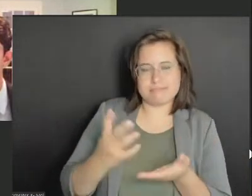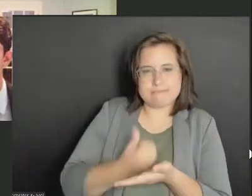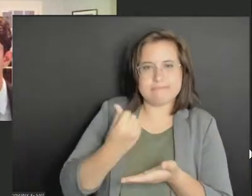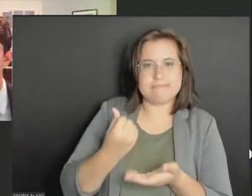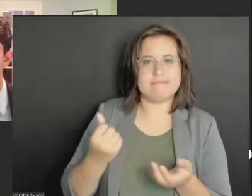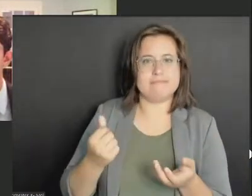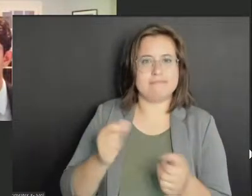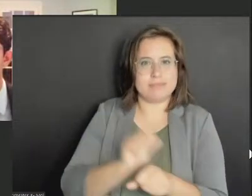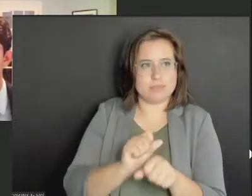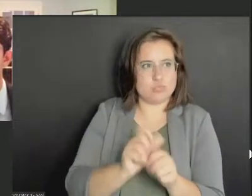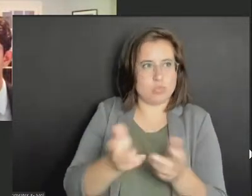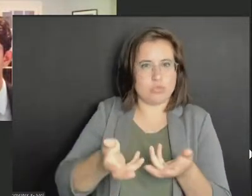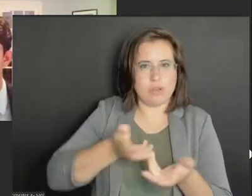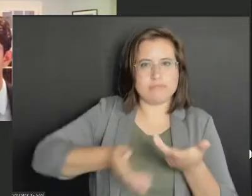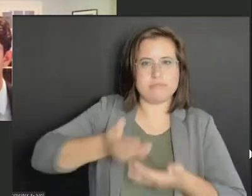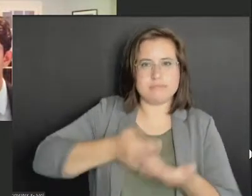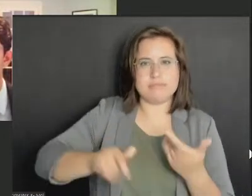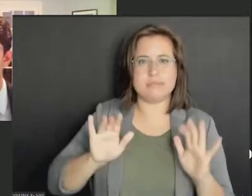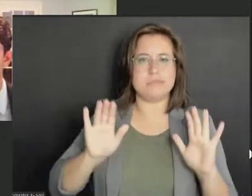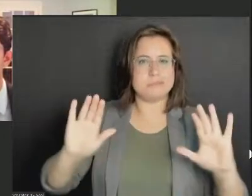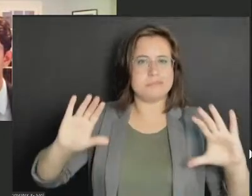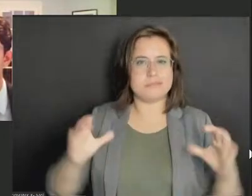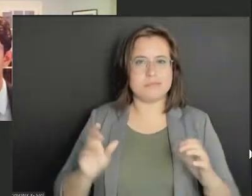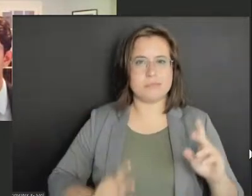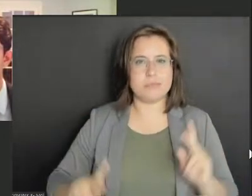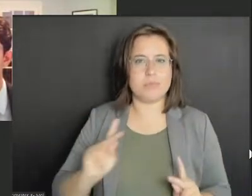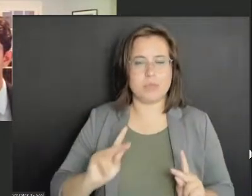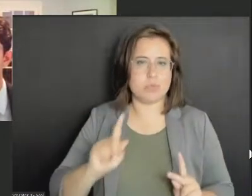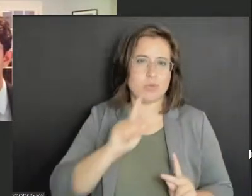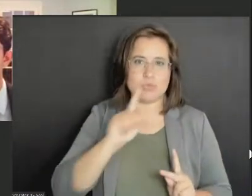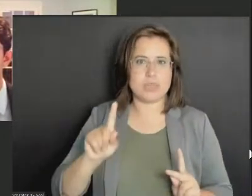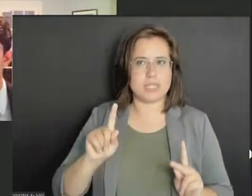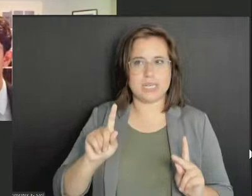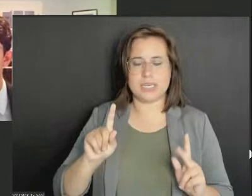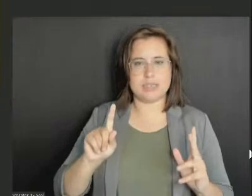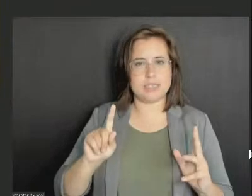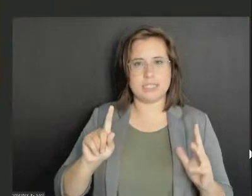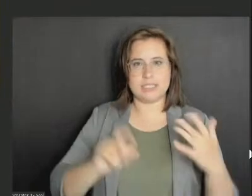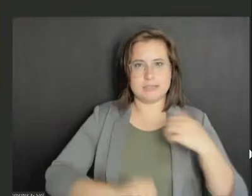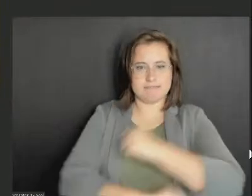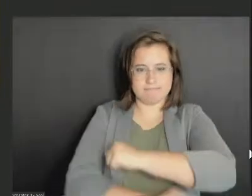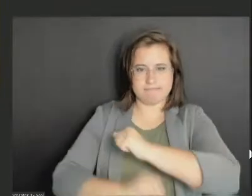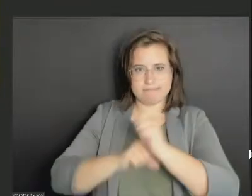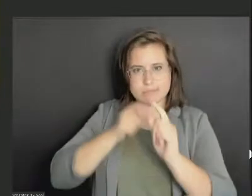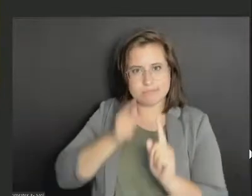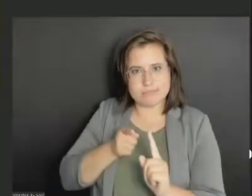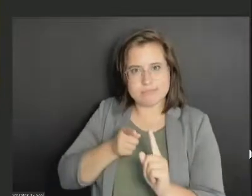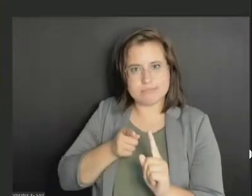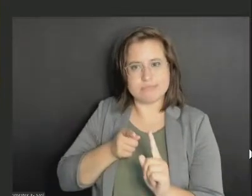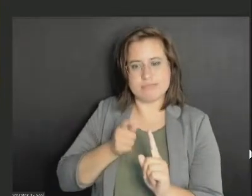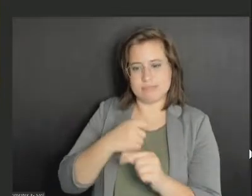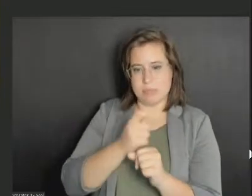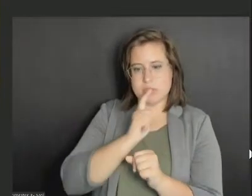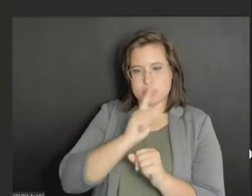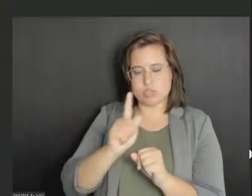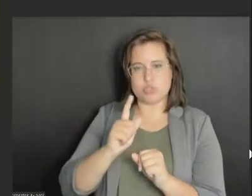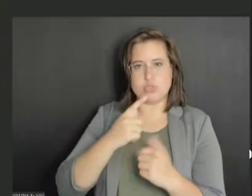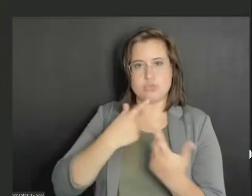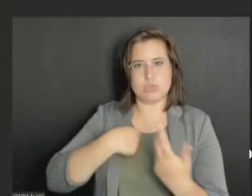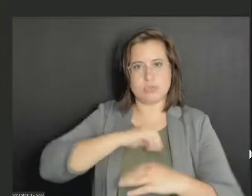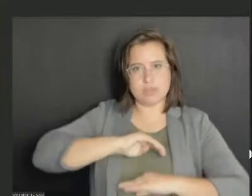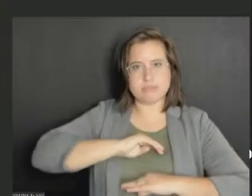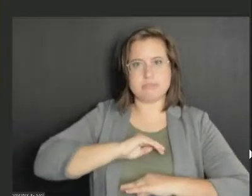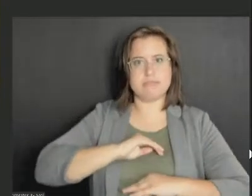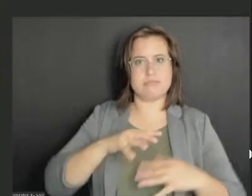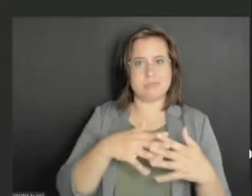of people who, when it comes down to it, we're all here trying to make sure that we're meeting the needs of the